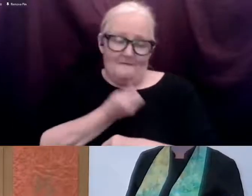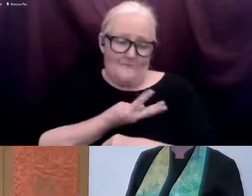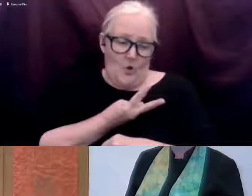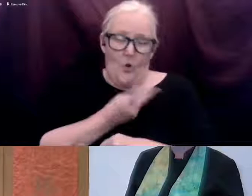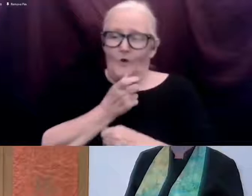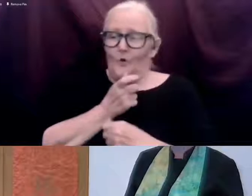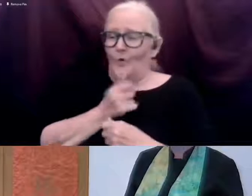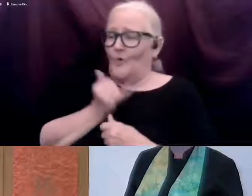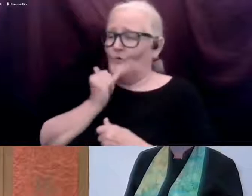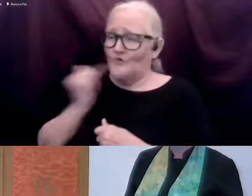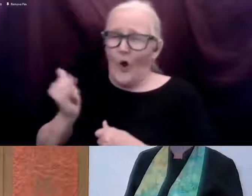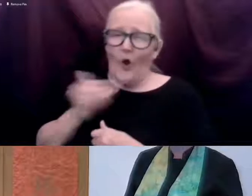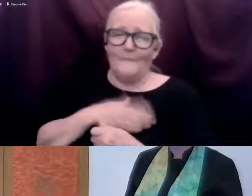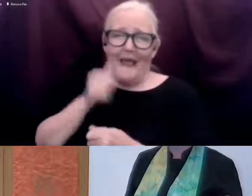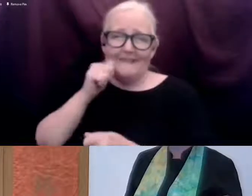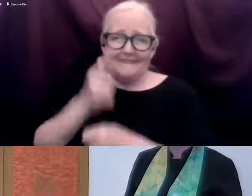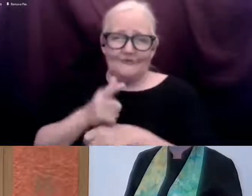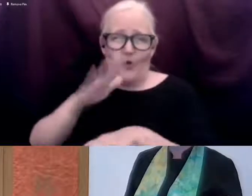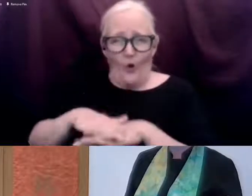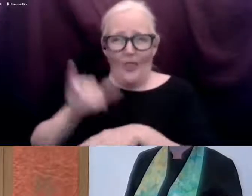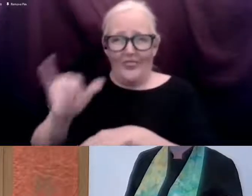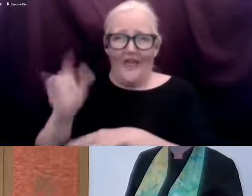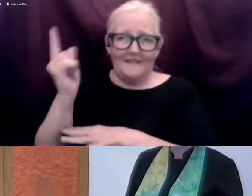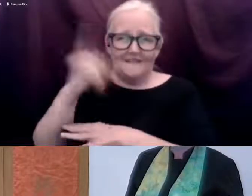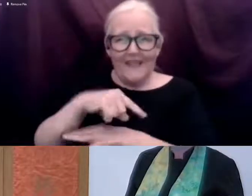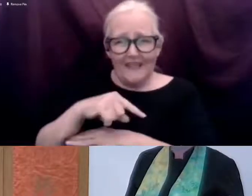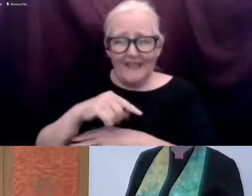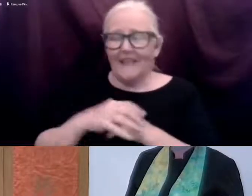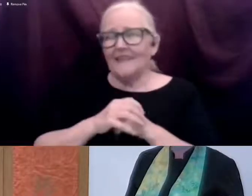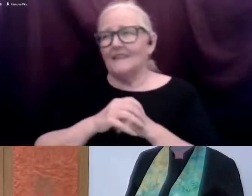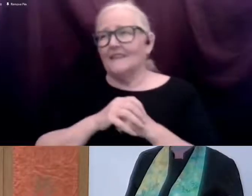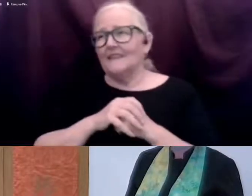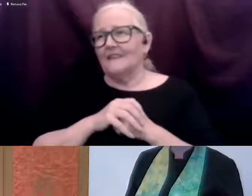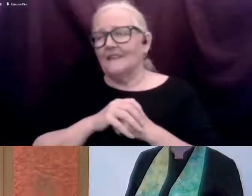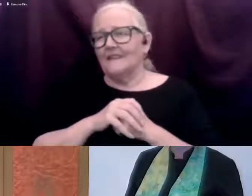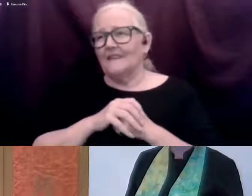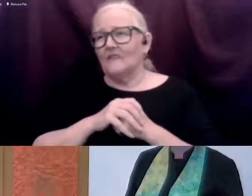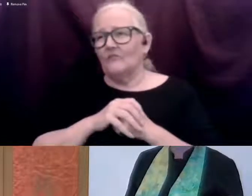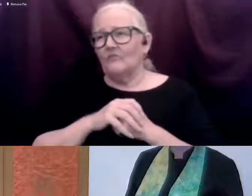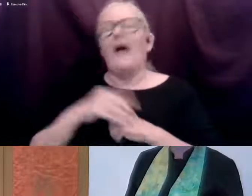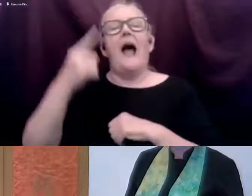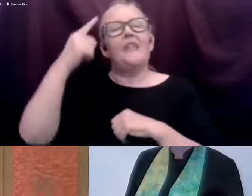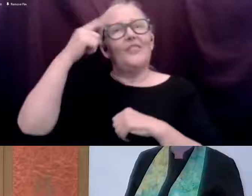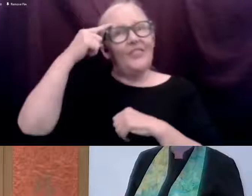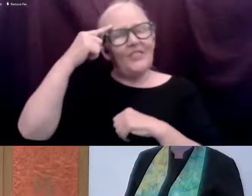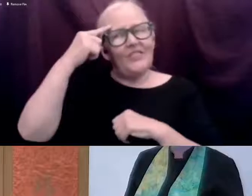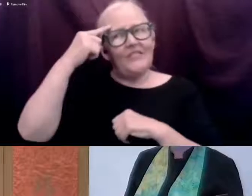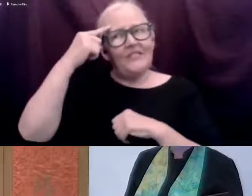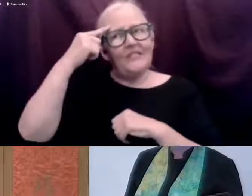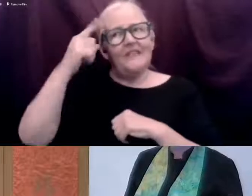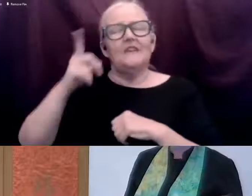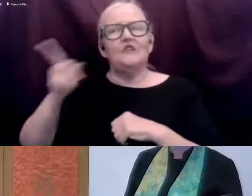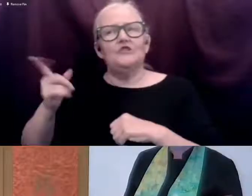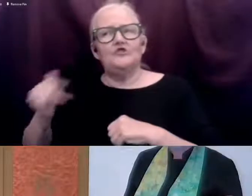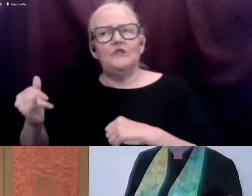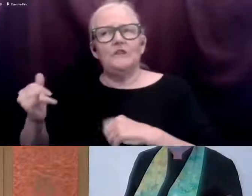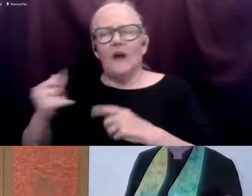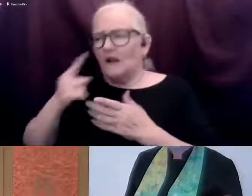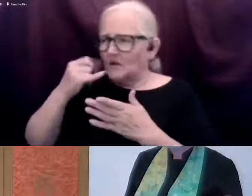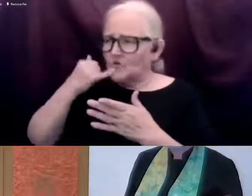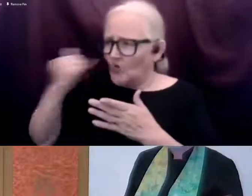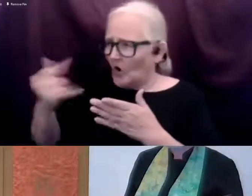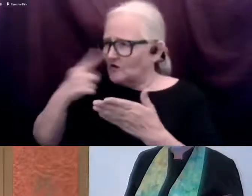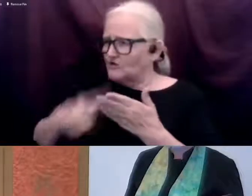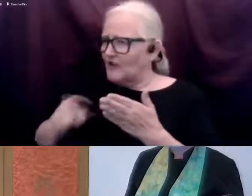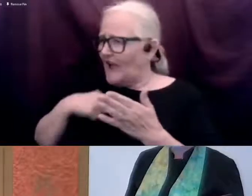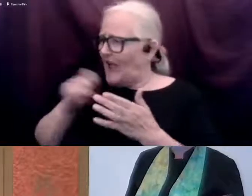it was actually, I think I called her to she called to see if she was okay, and I said, "How are you?" And she said something about it